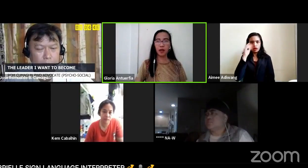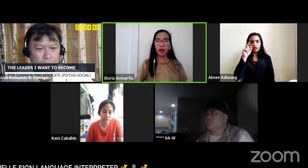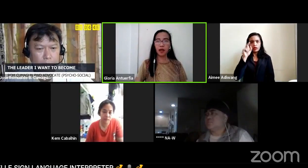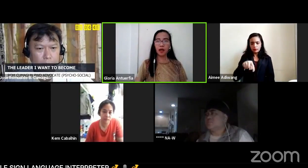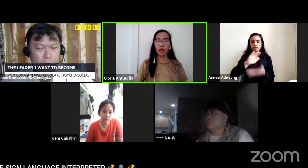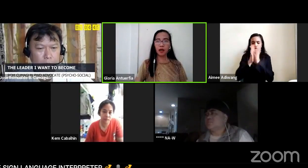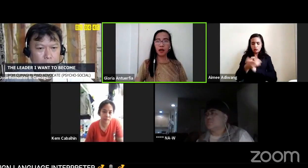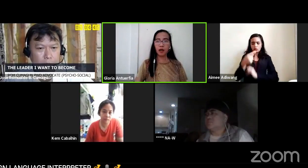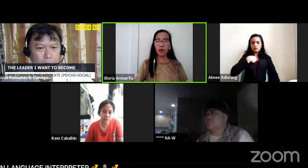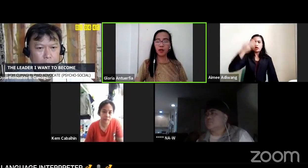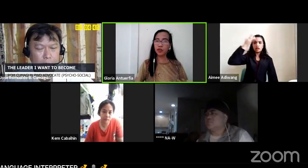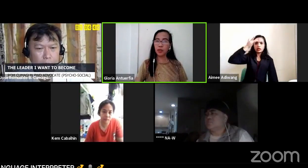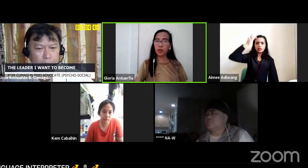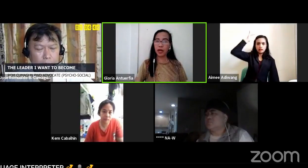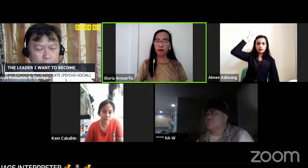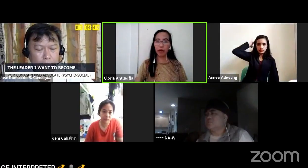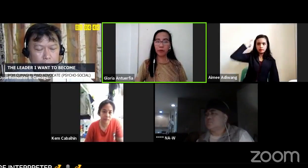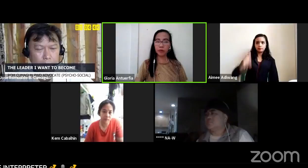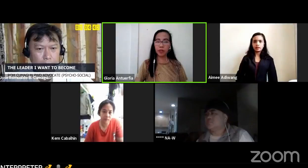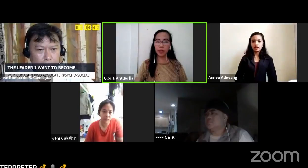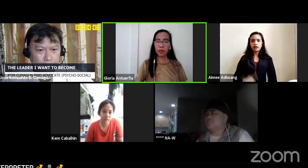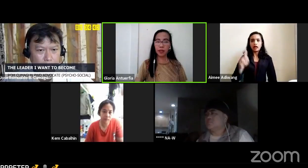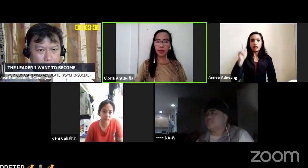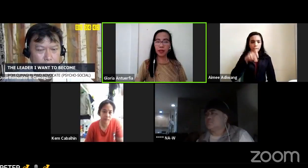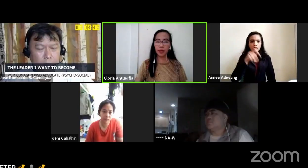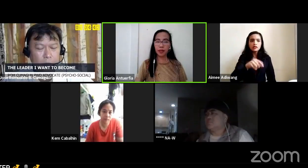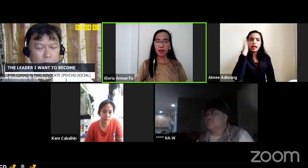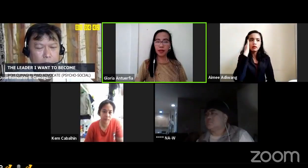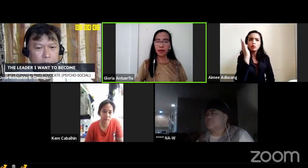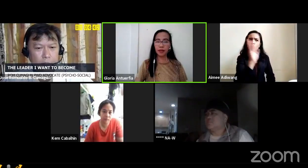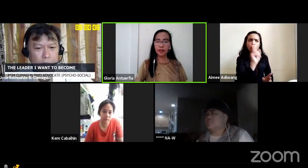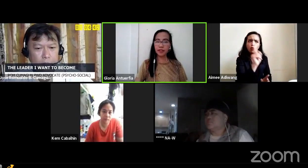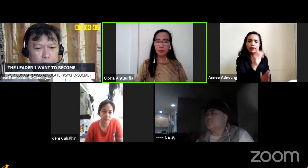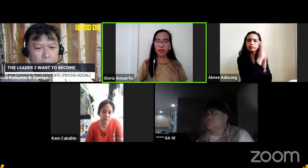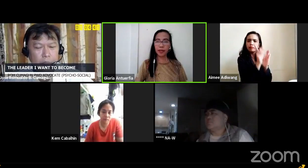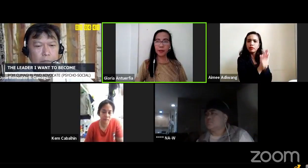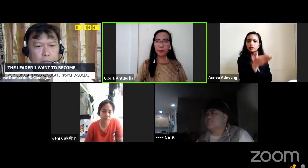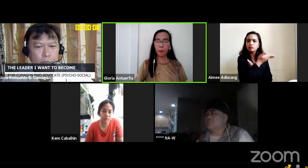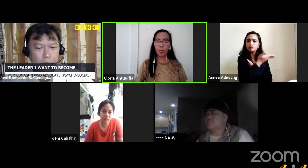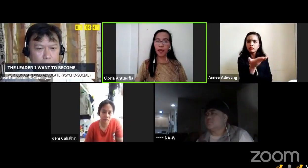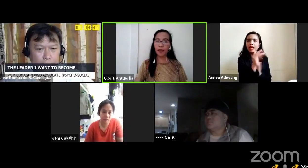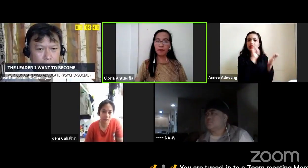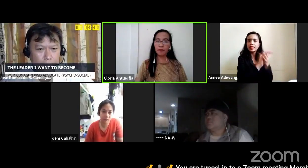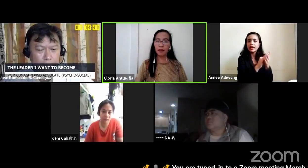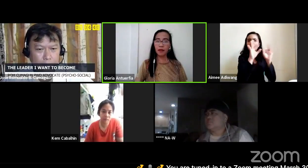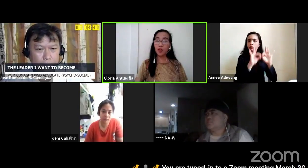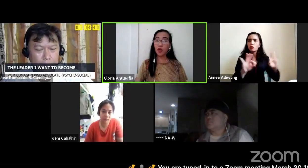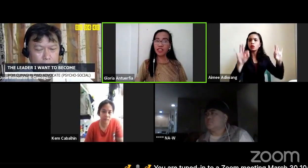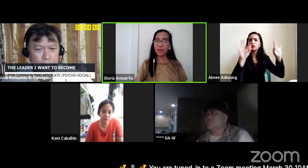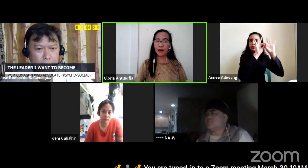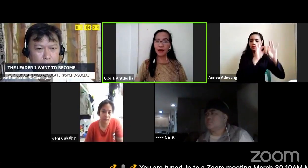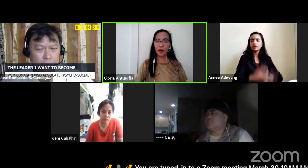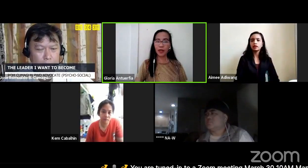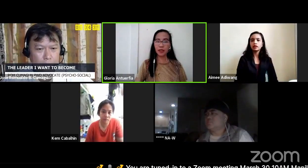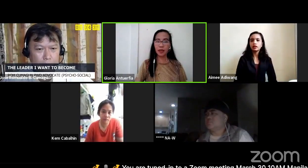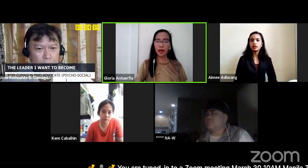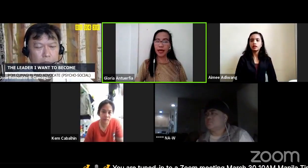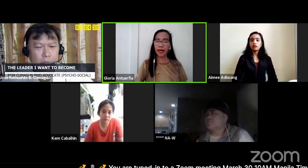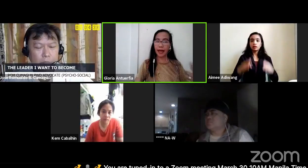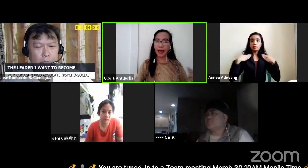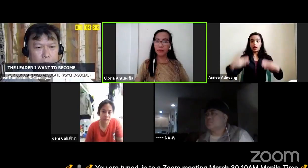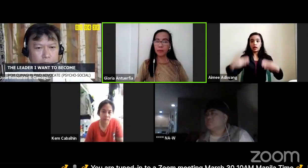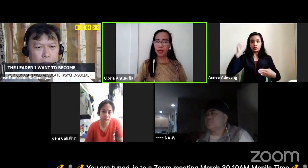with that. Know the background. That's important, and know their body